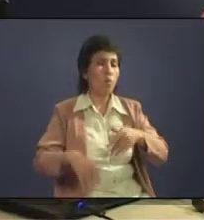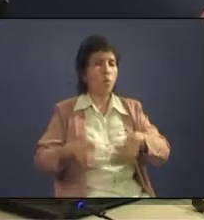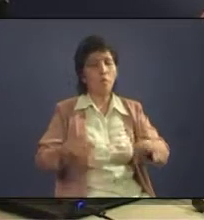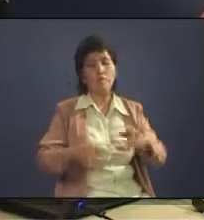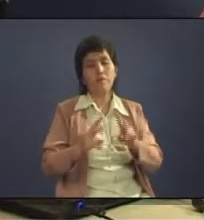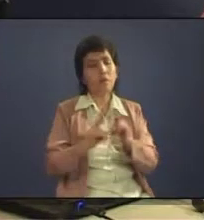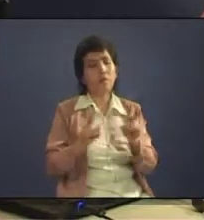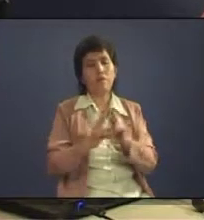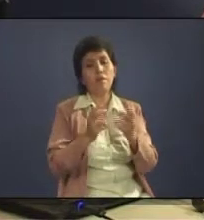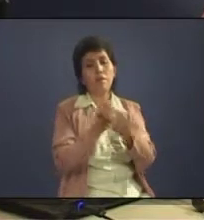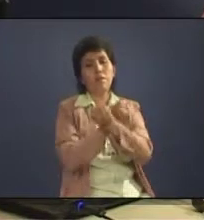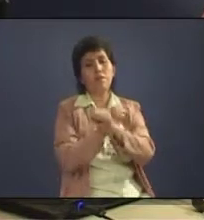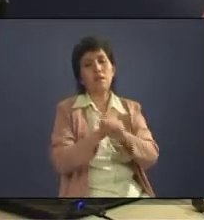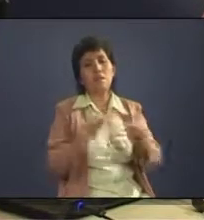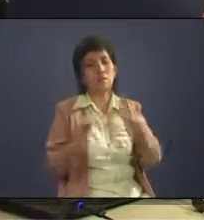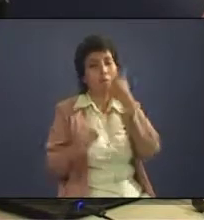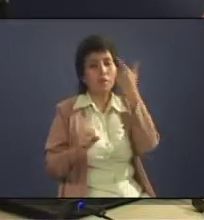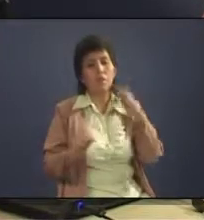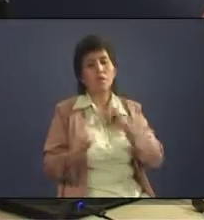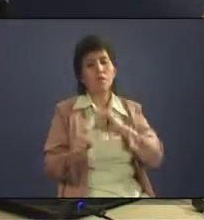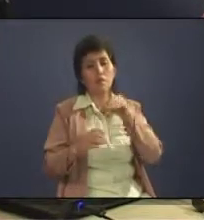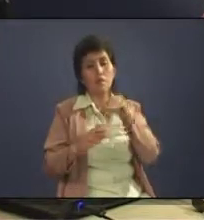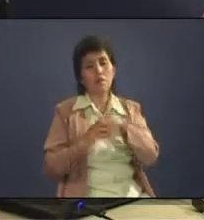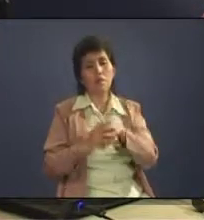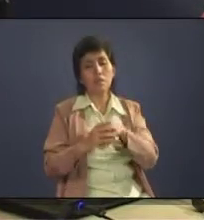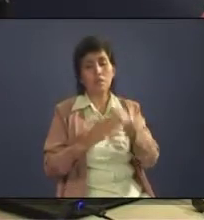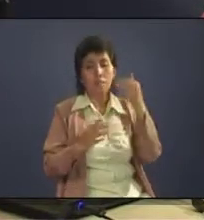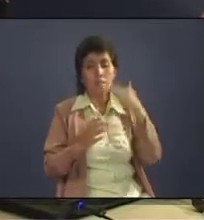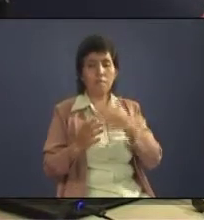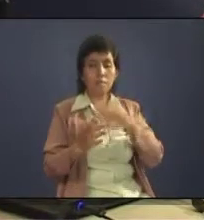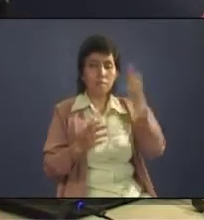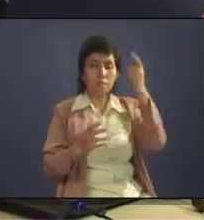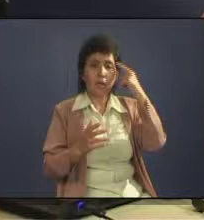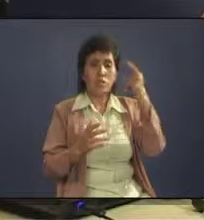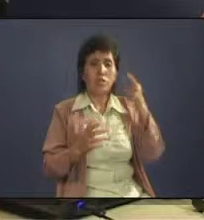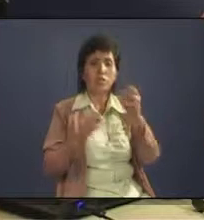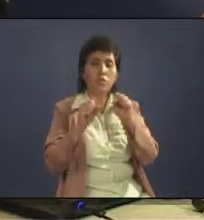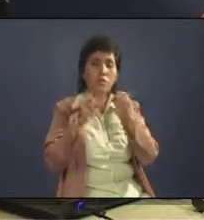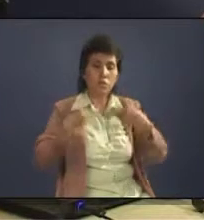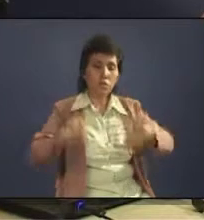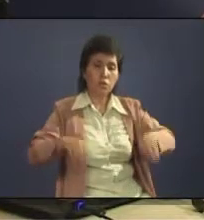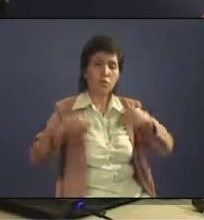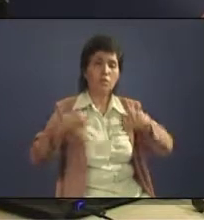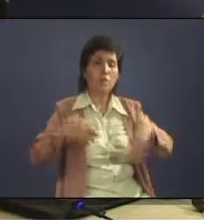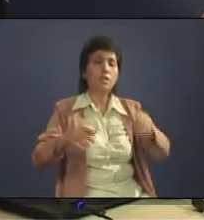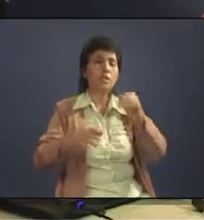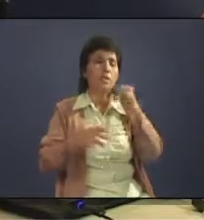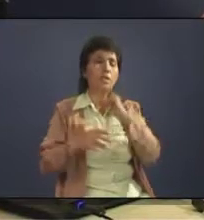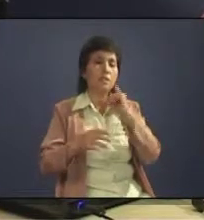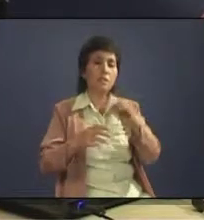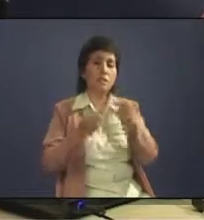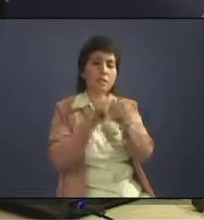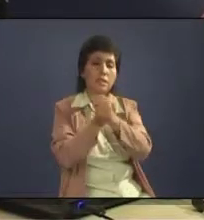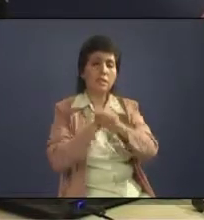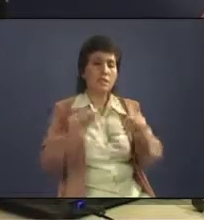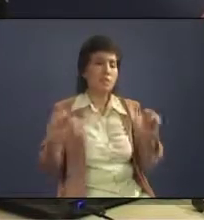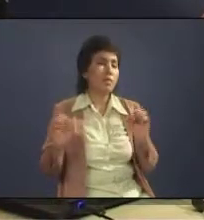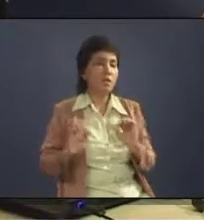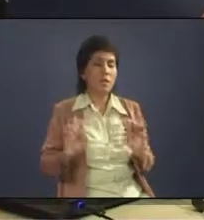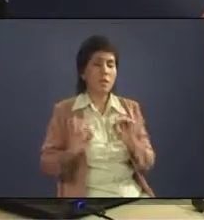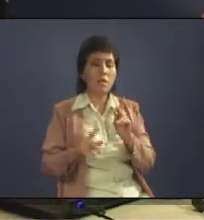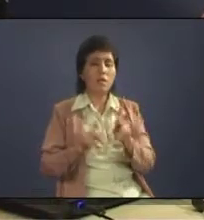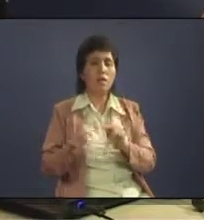like, okay? Because I know inside my mind that the shopping mall is safe and no snatch thief is